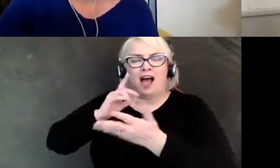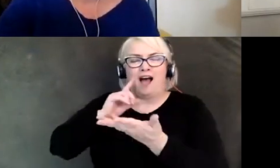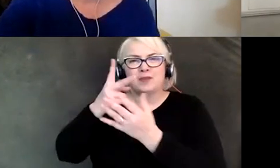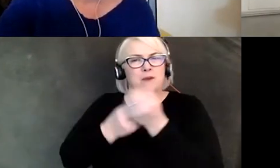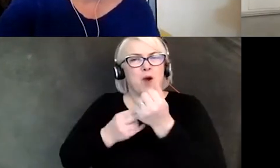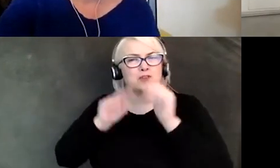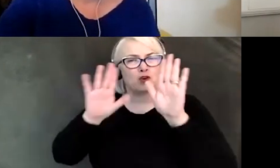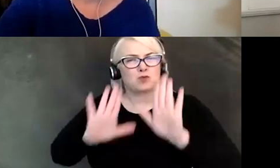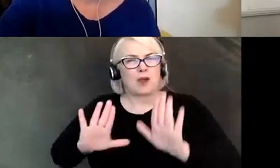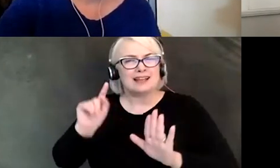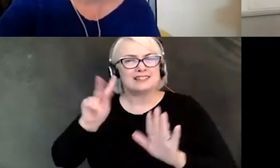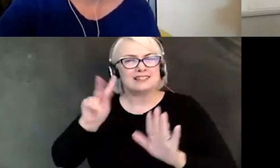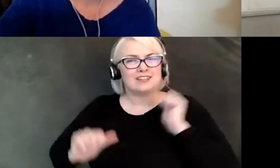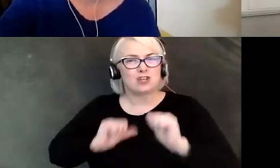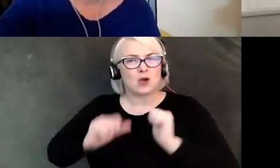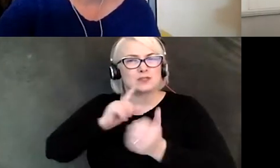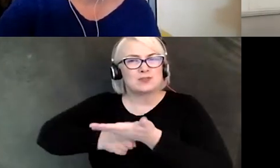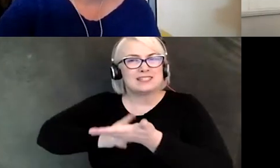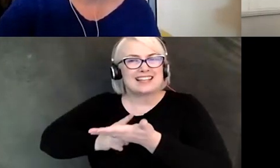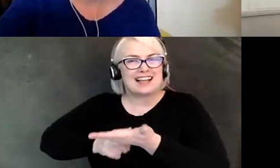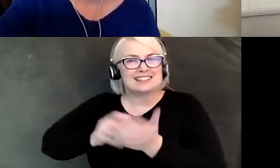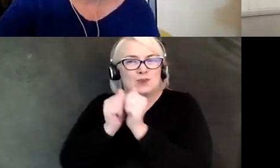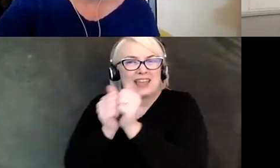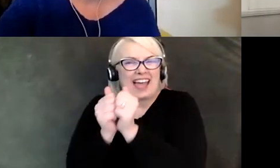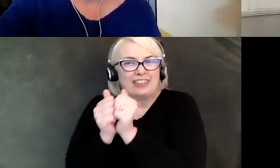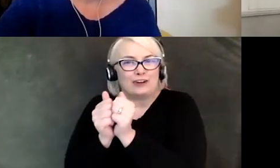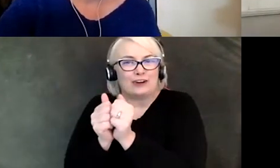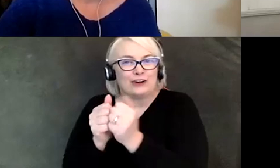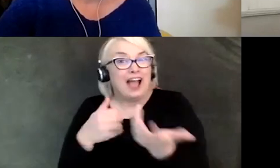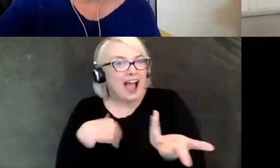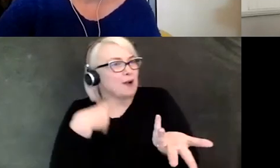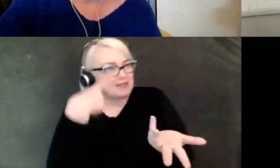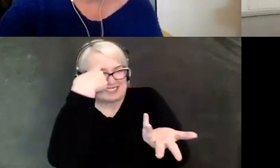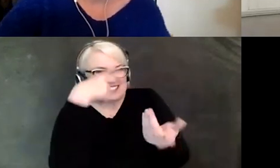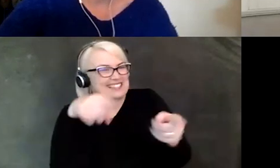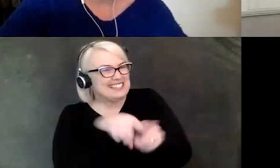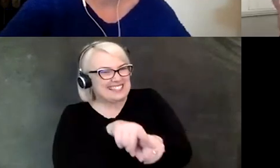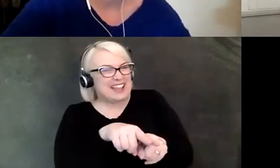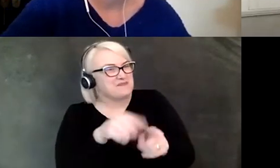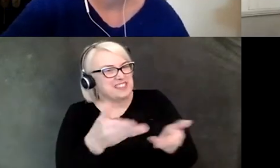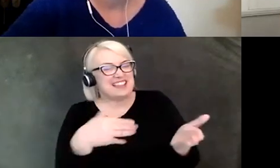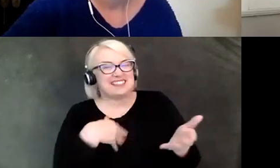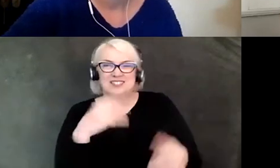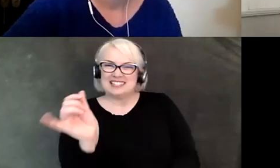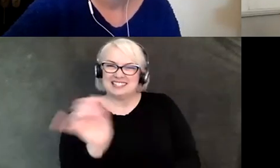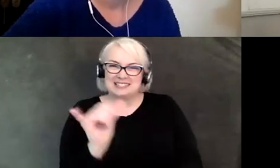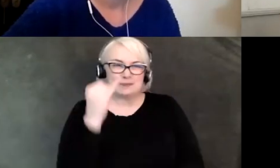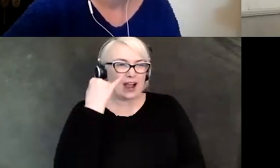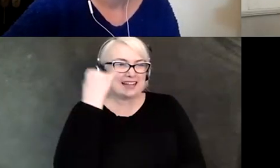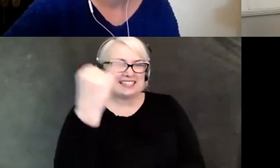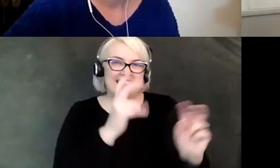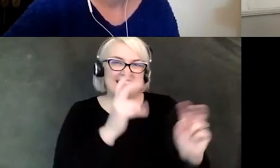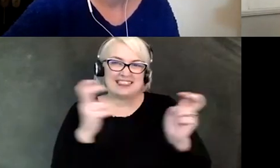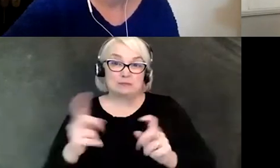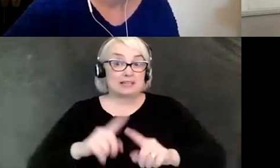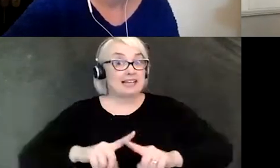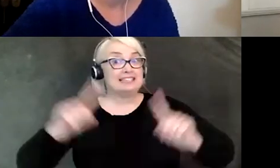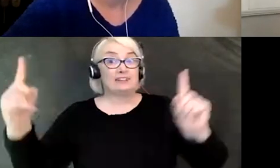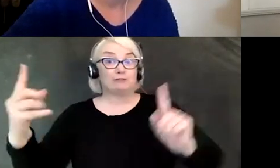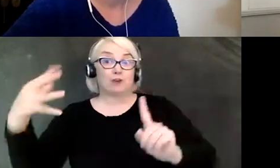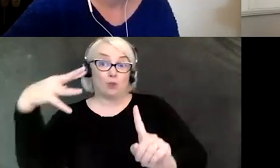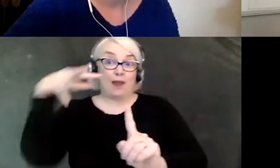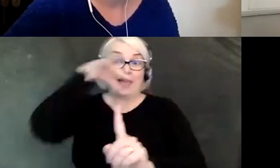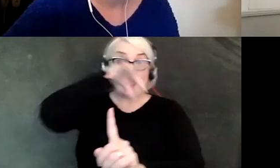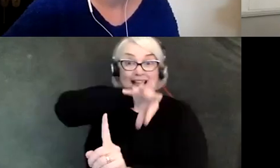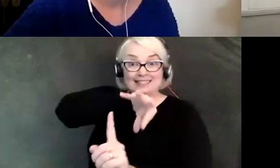They are, I was just saying that. Yeah, I mean. They're doing such similar ideas and themes in such different ways, but you know, it's really all